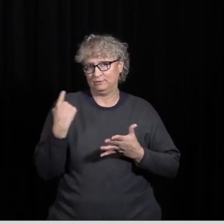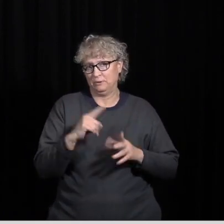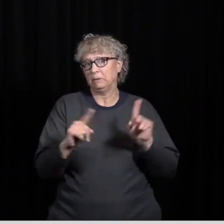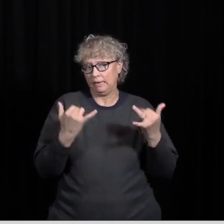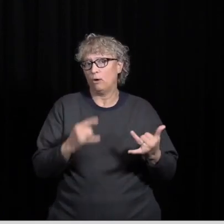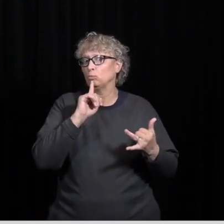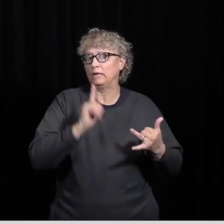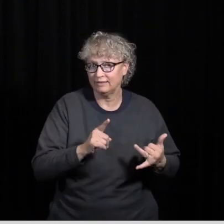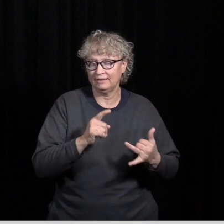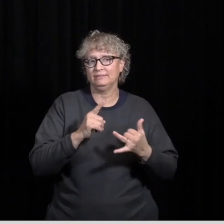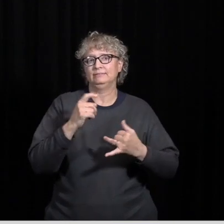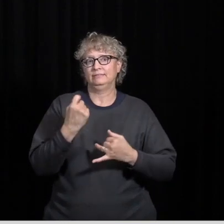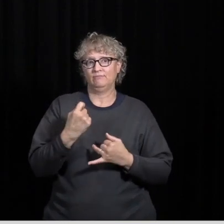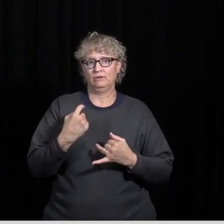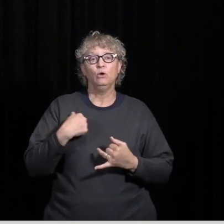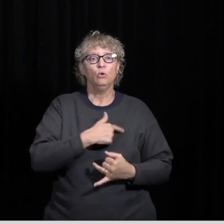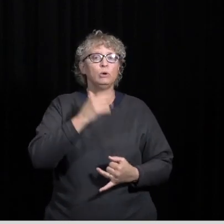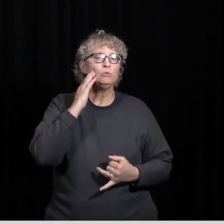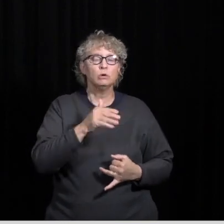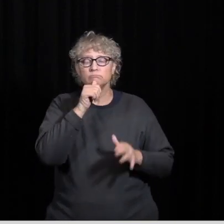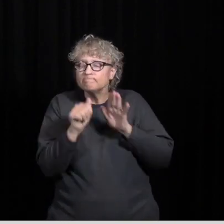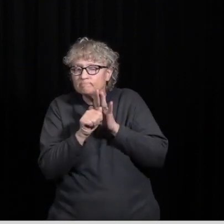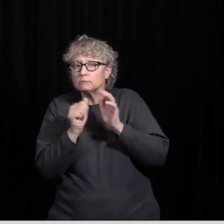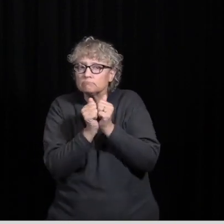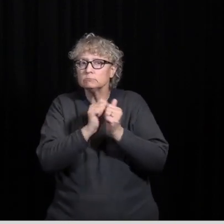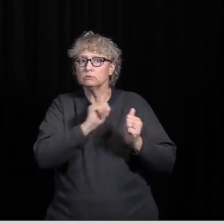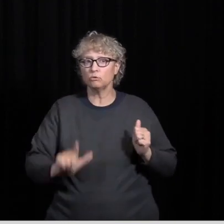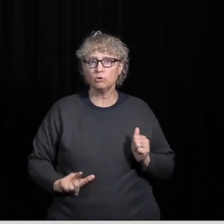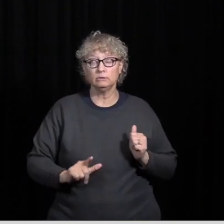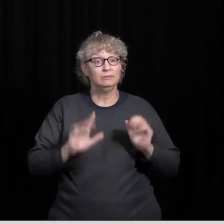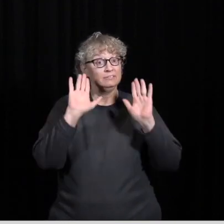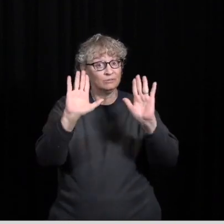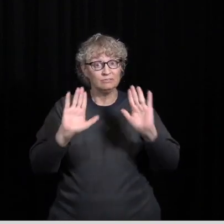time it really is. And we're going to take refuge in the Lord. And today, just a great psalm.